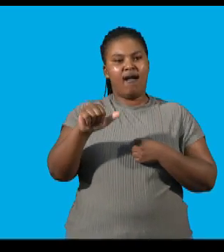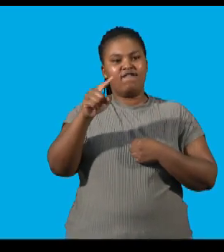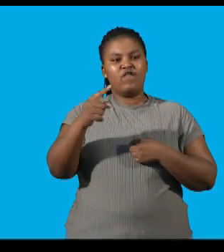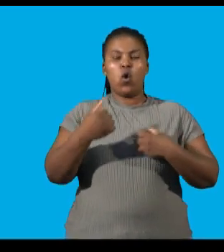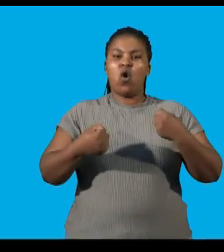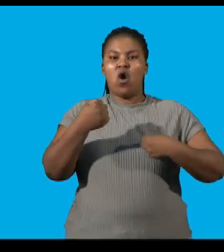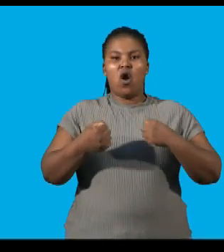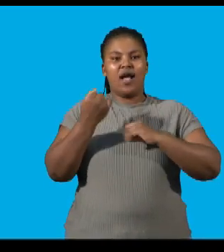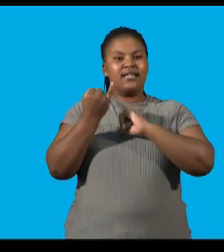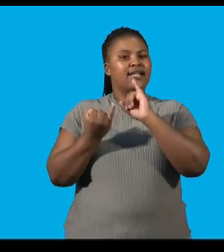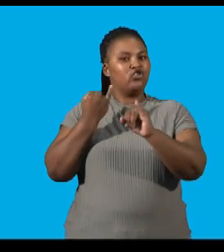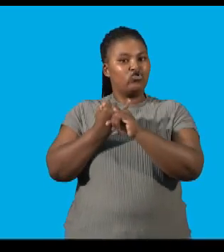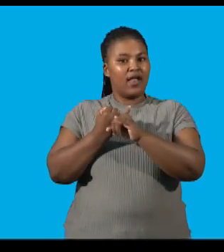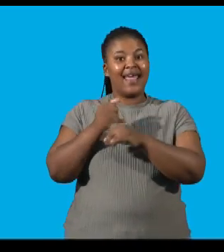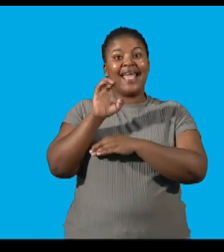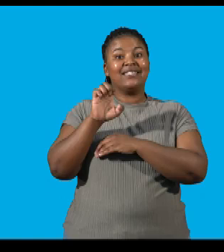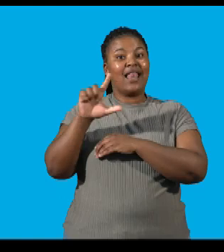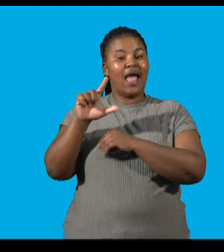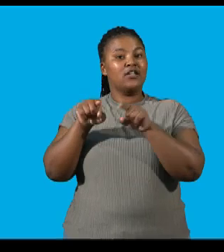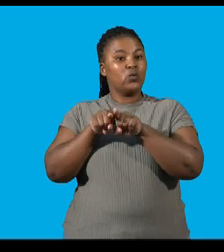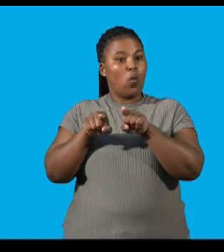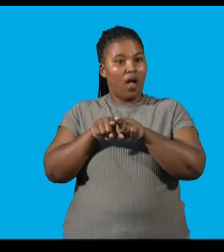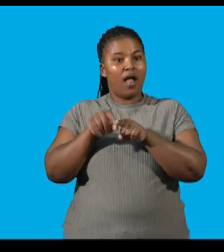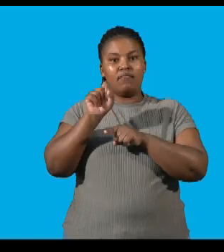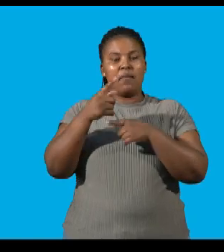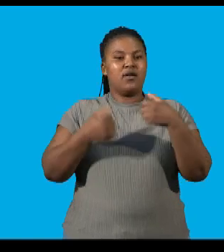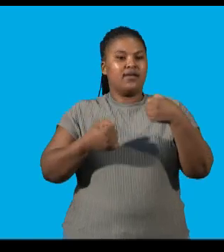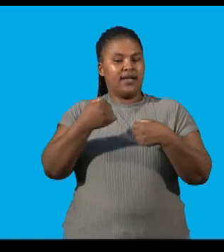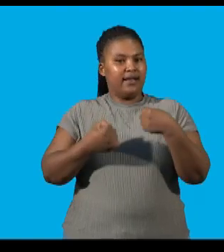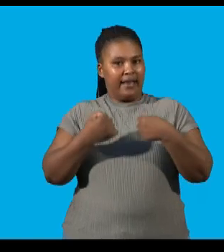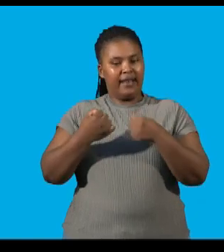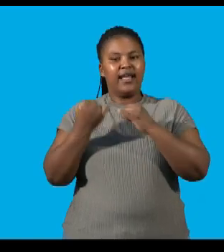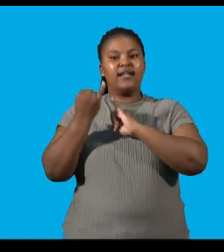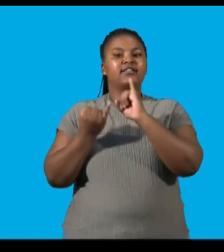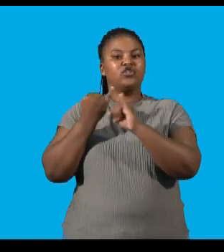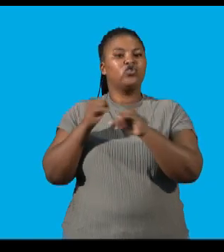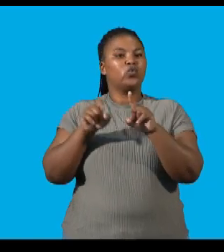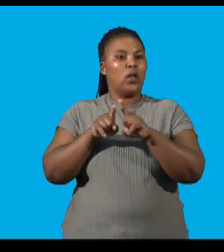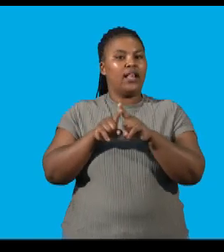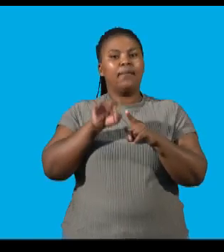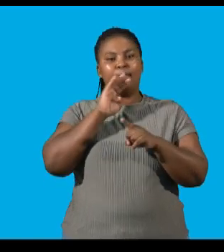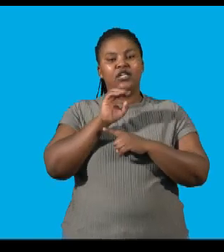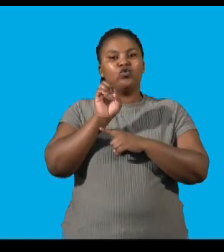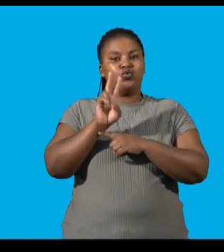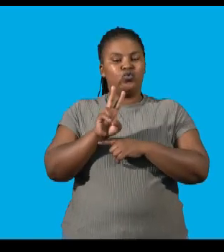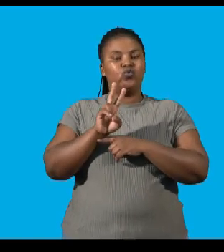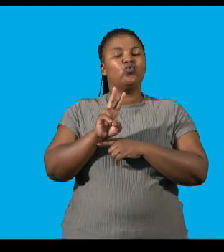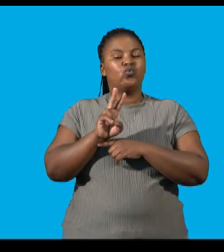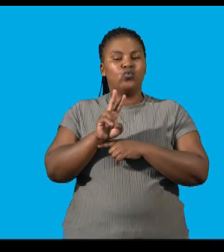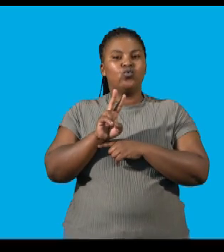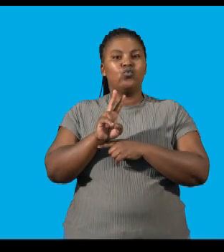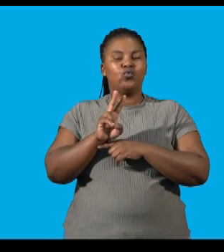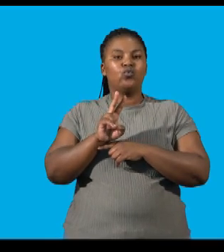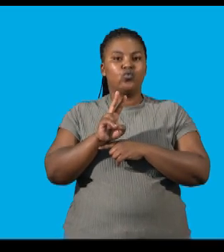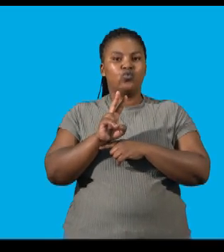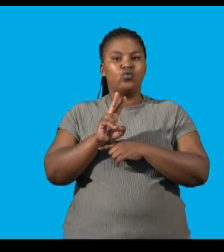automotive industries. East London also is specializing in automotive industries. So those are going to be